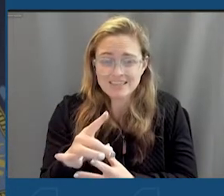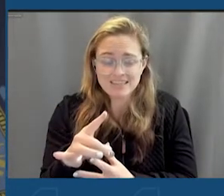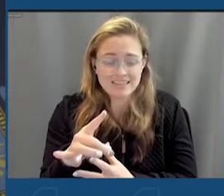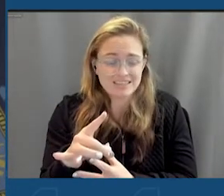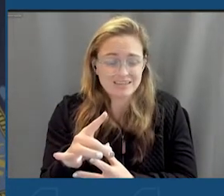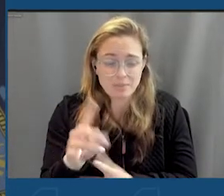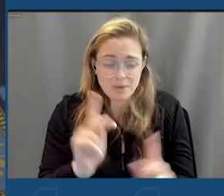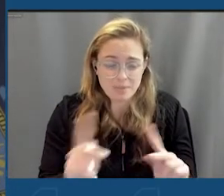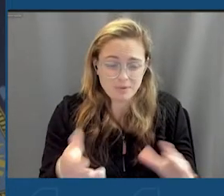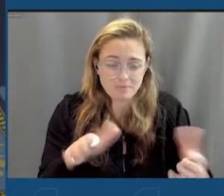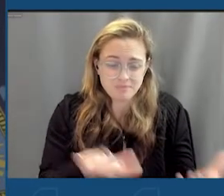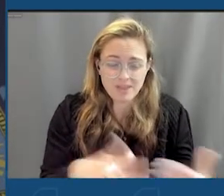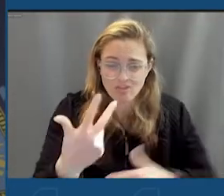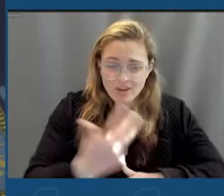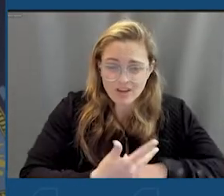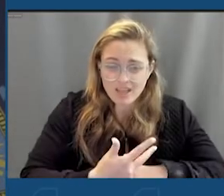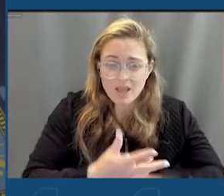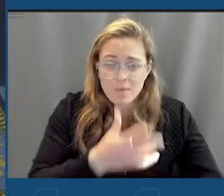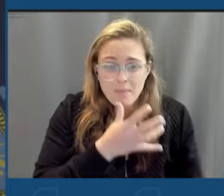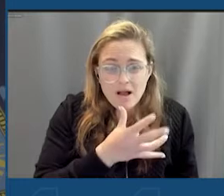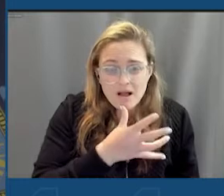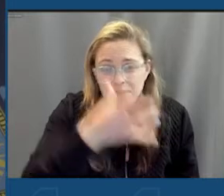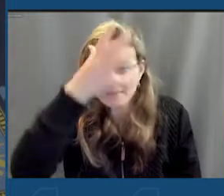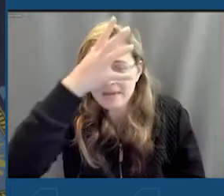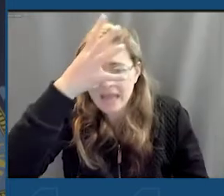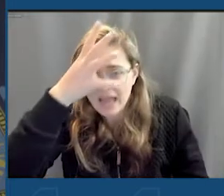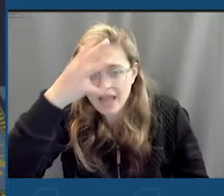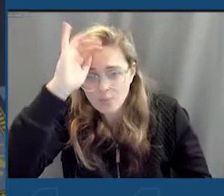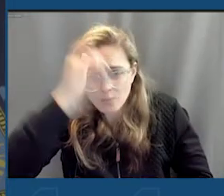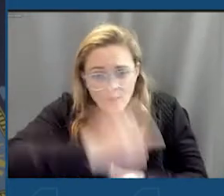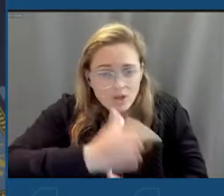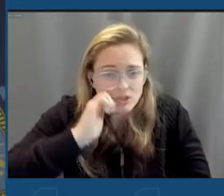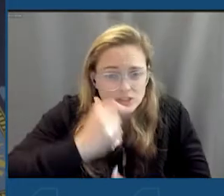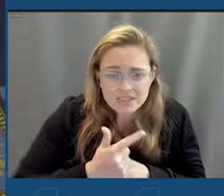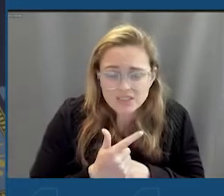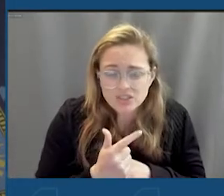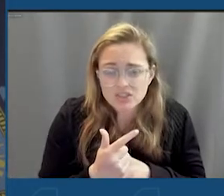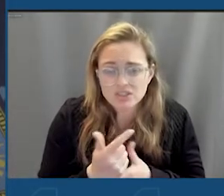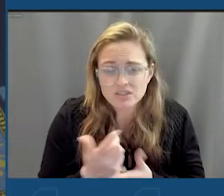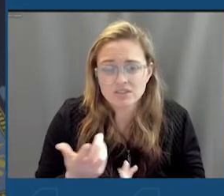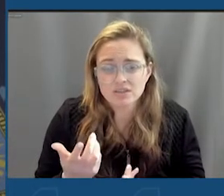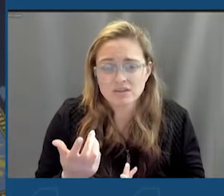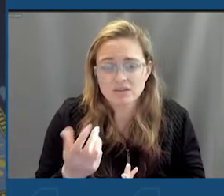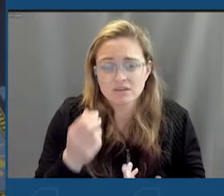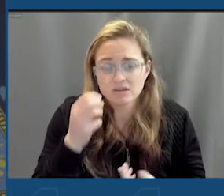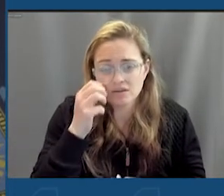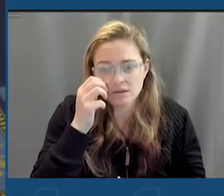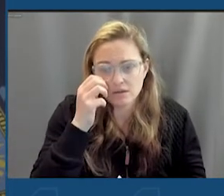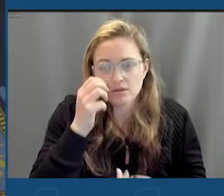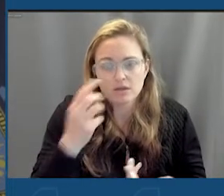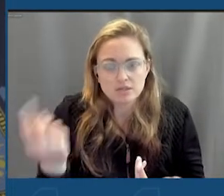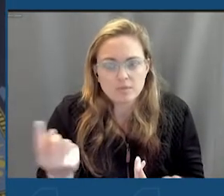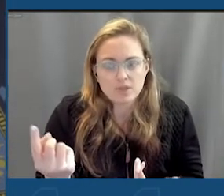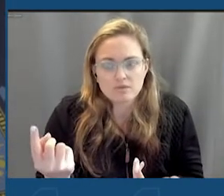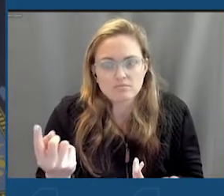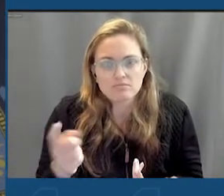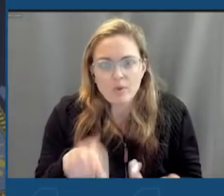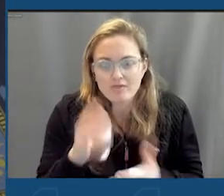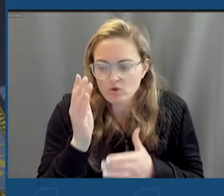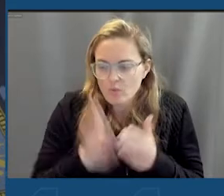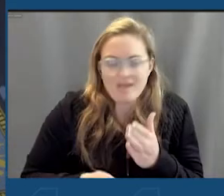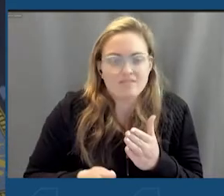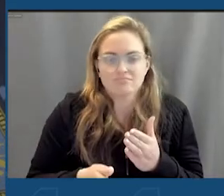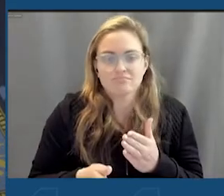days. These are moms and dads and brothers and sisters. And, you know, it's just something we have to end this